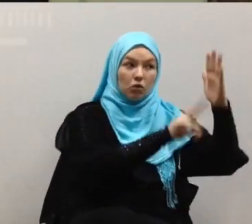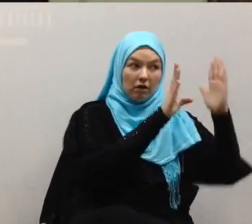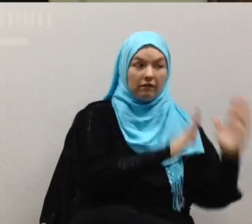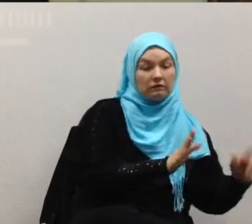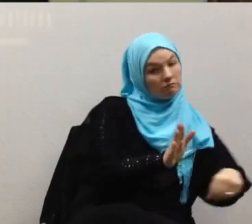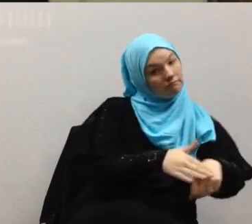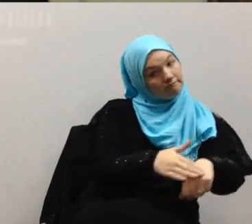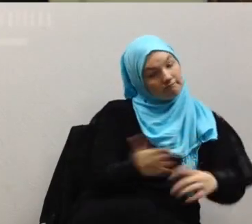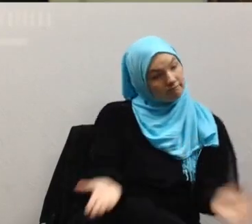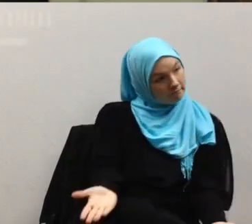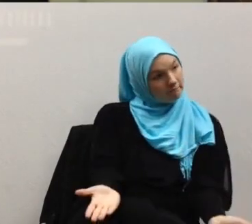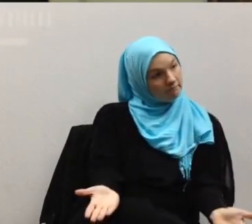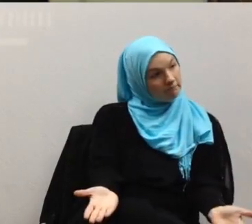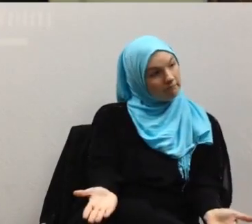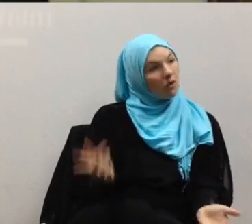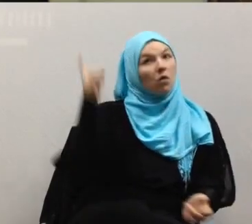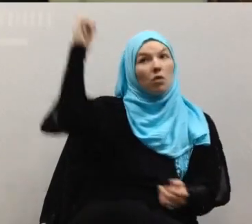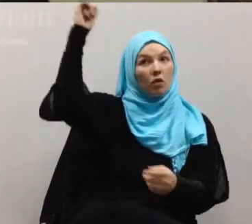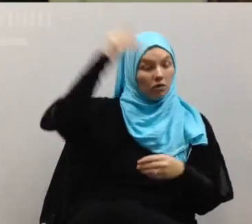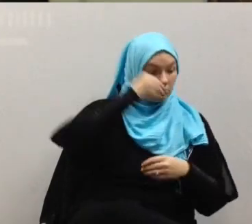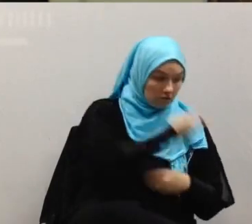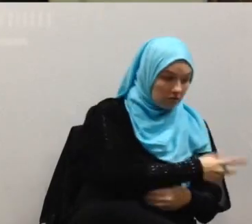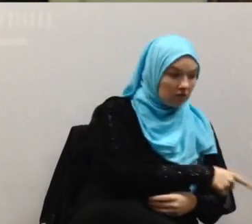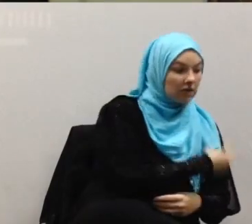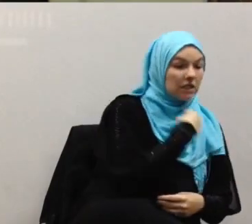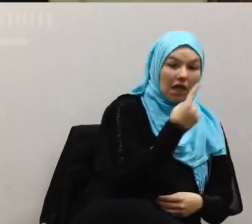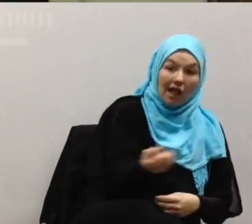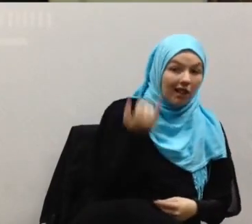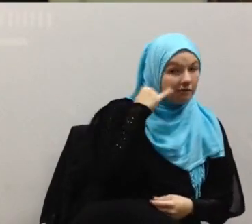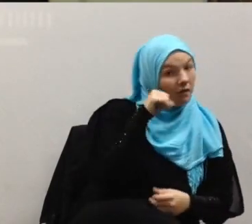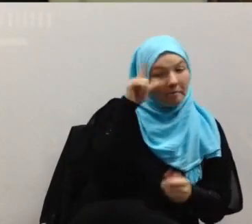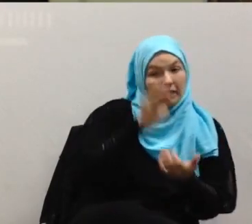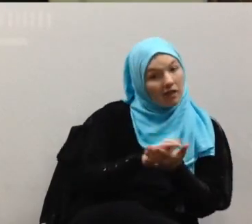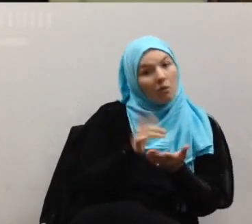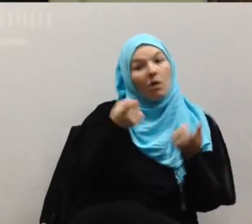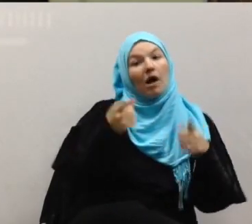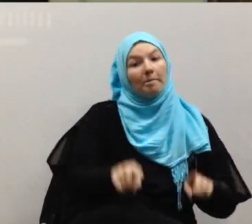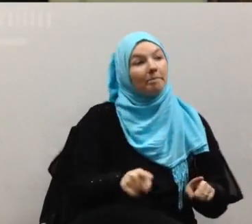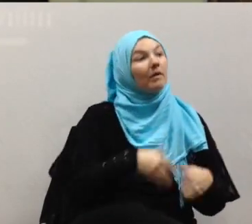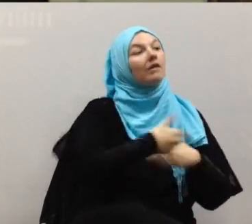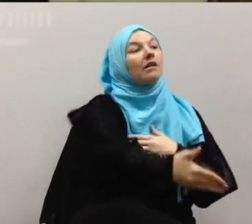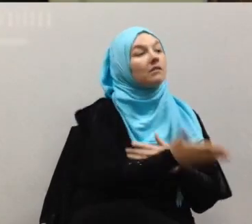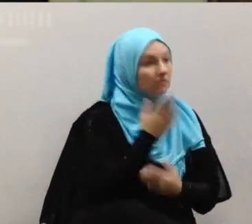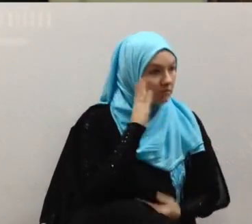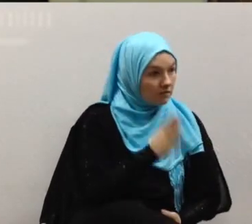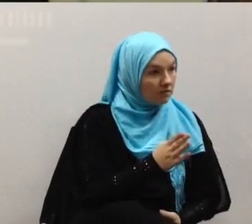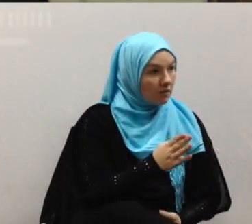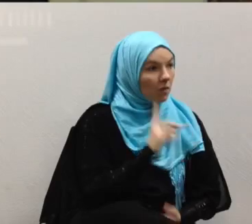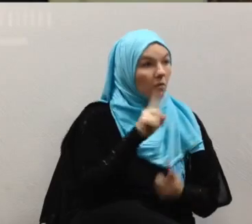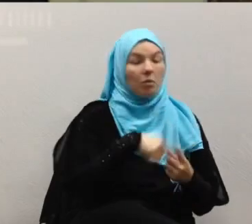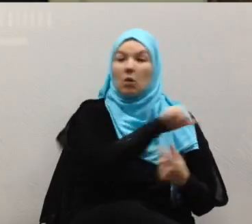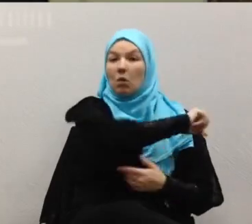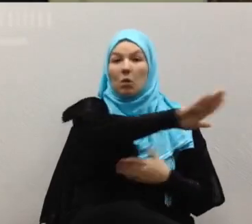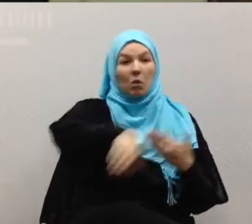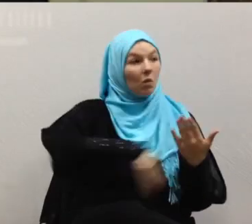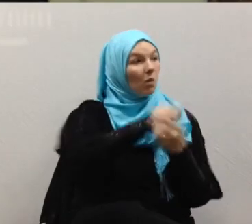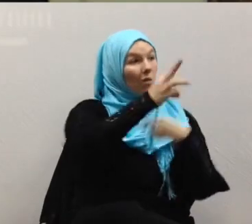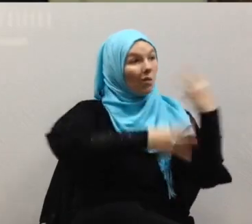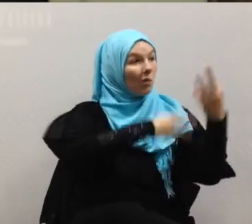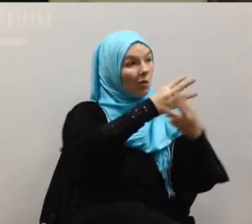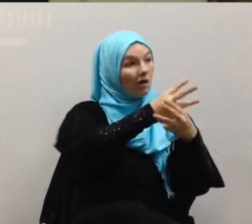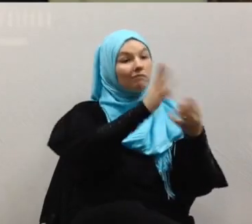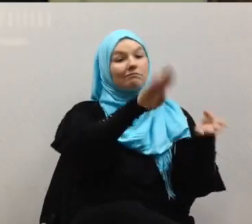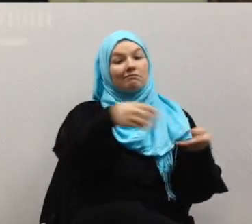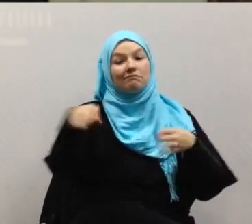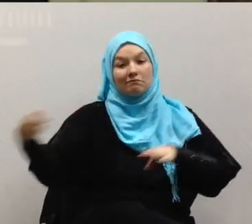them what is awaiting them on the other side. When we all leave this, where everybody is going to go.